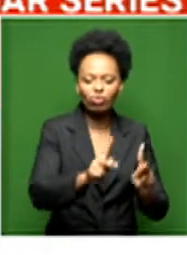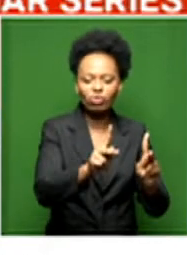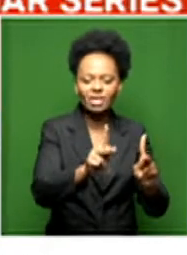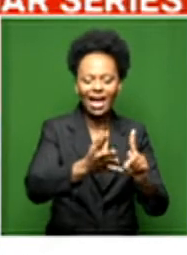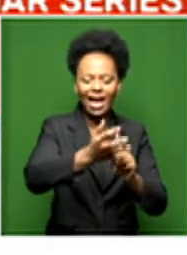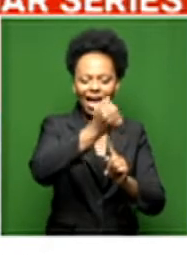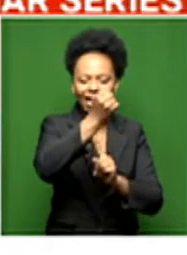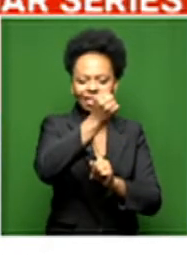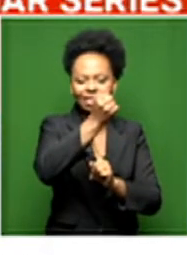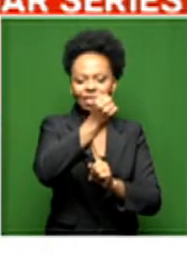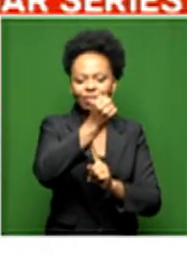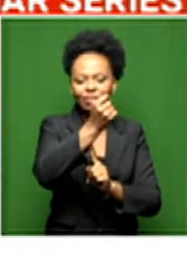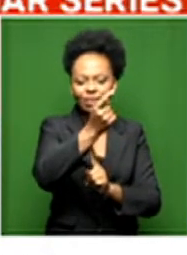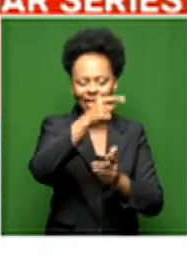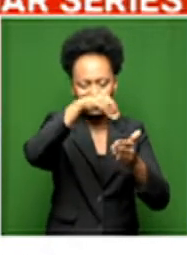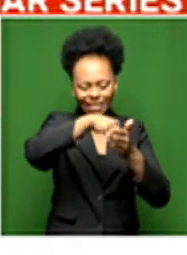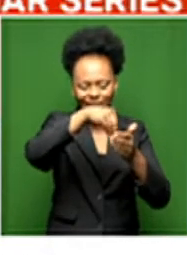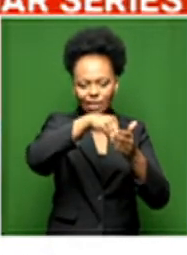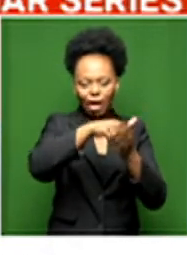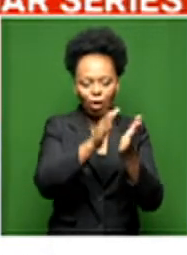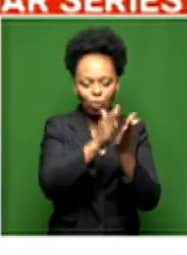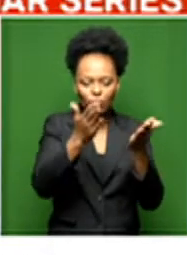achieve more insight